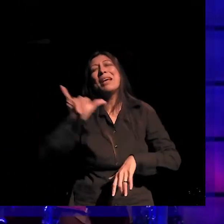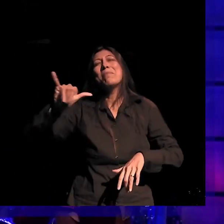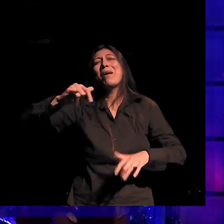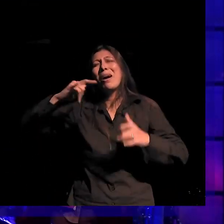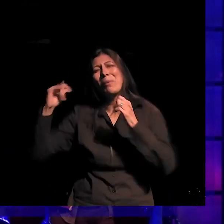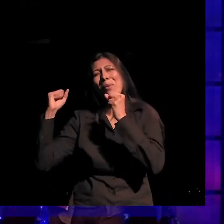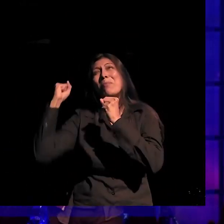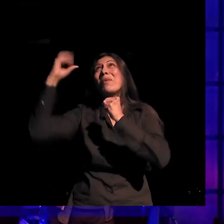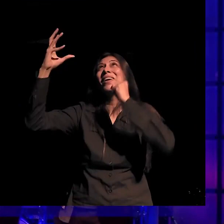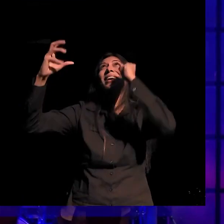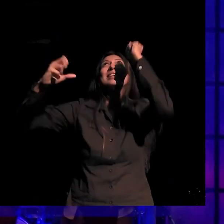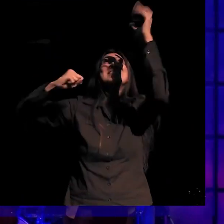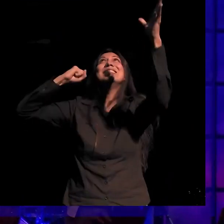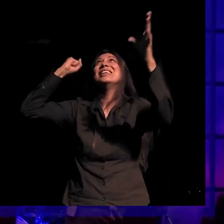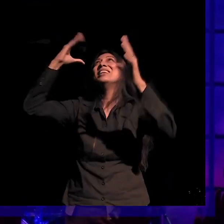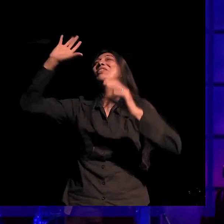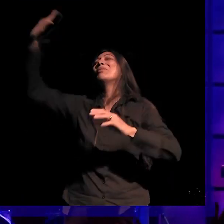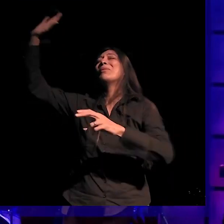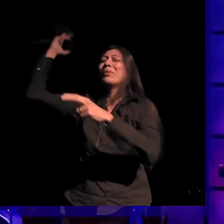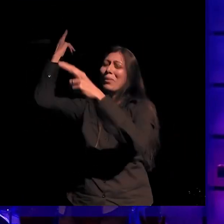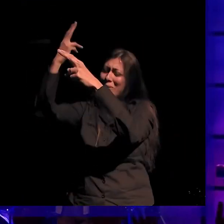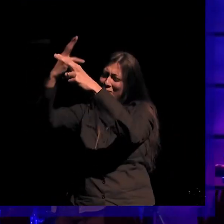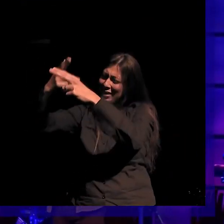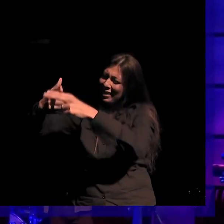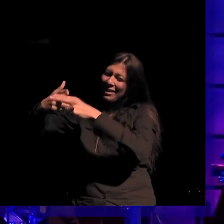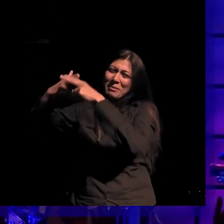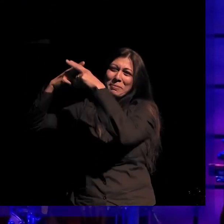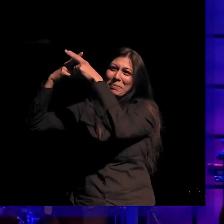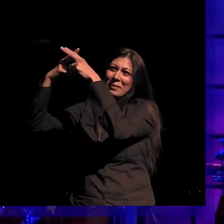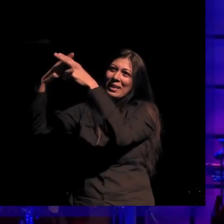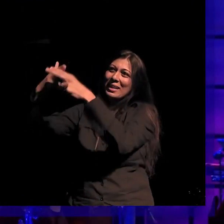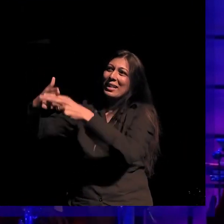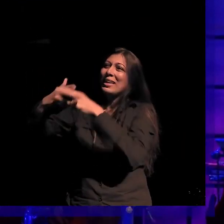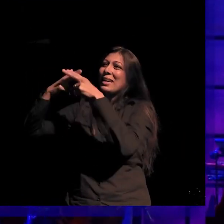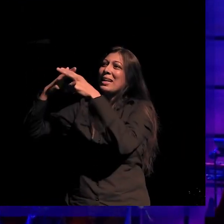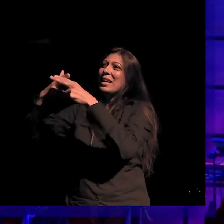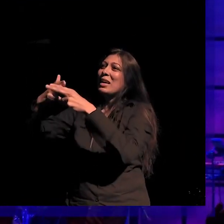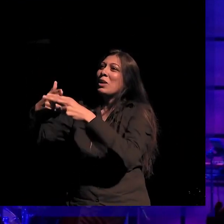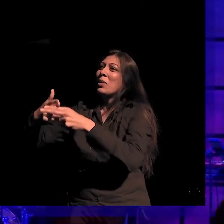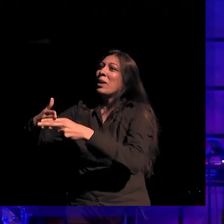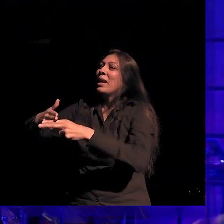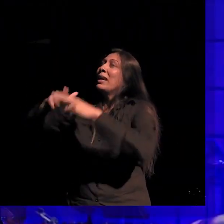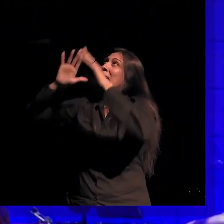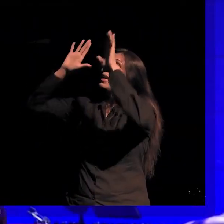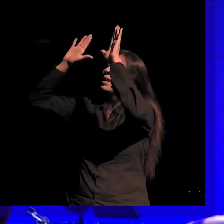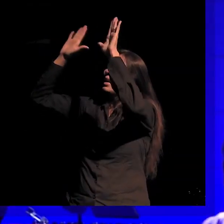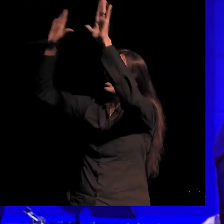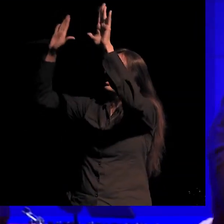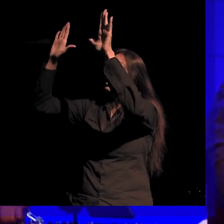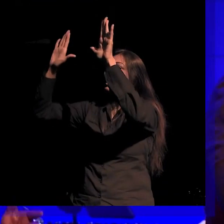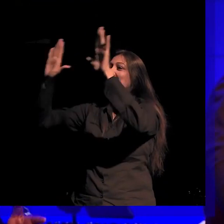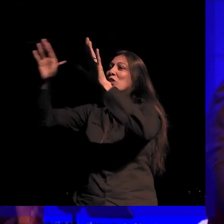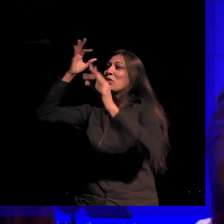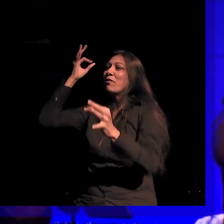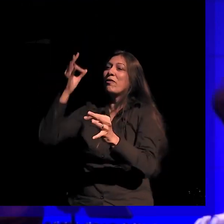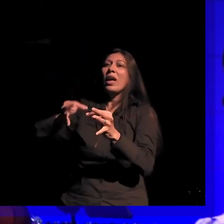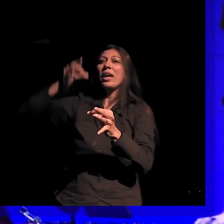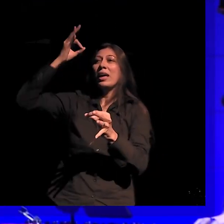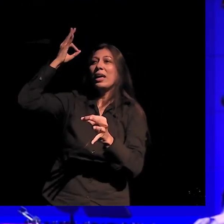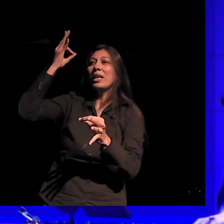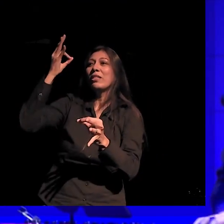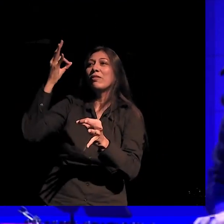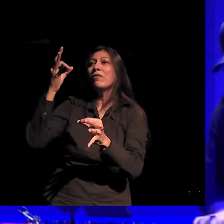setting, same I will praise your name. Great is, great is